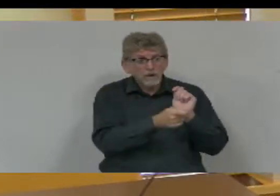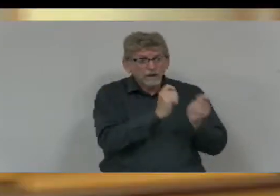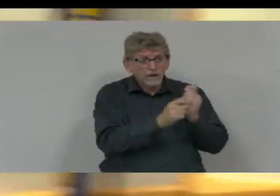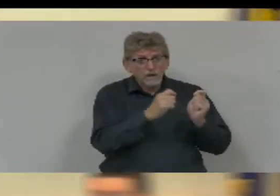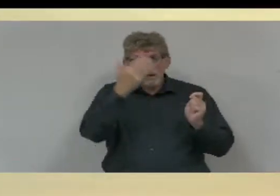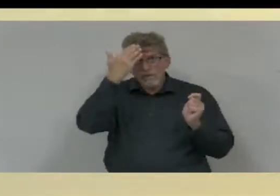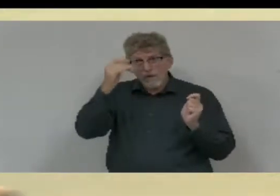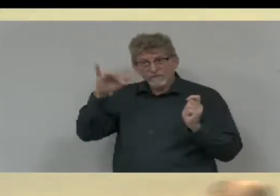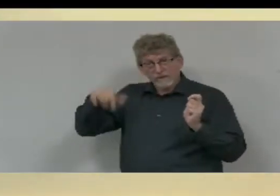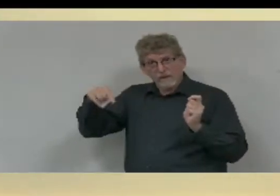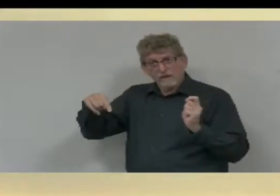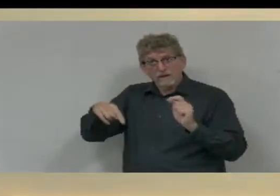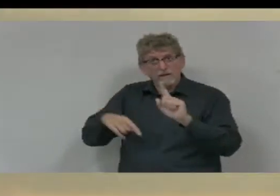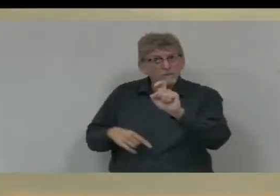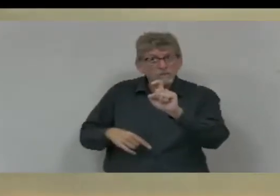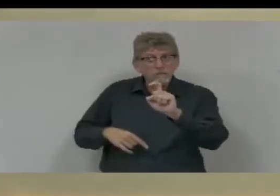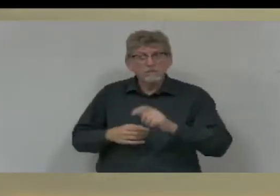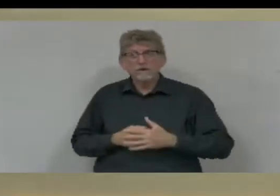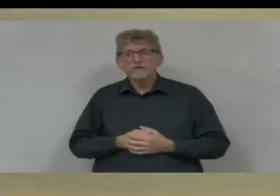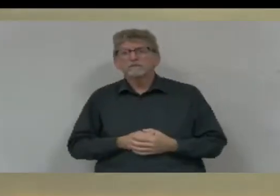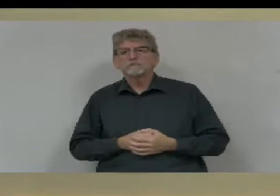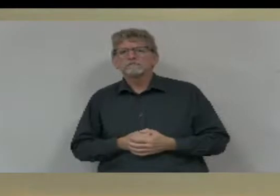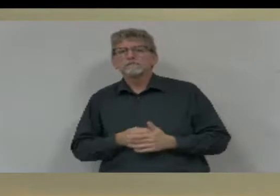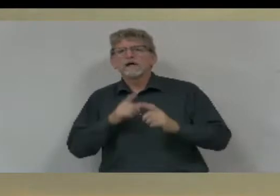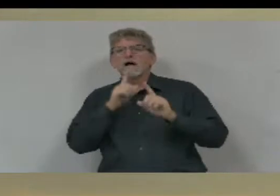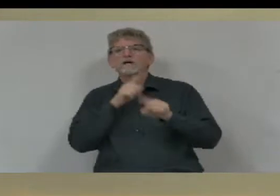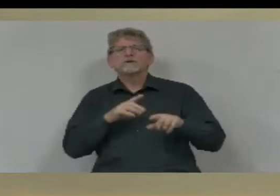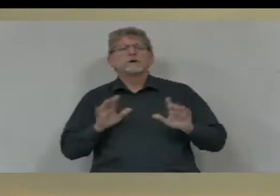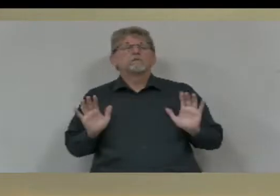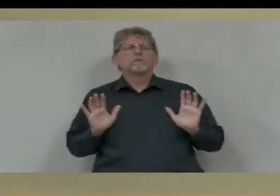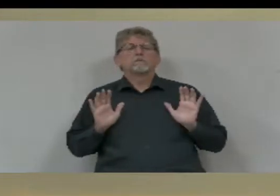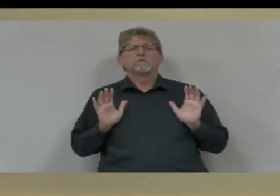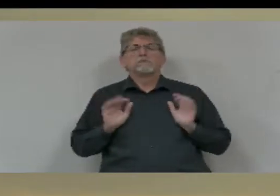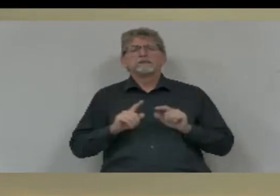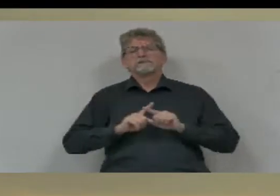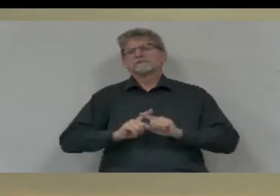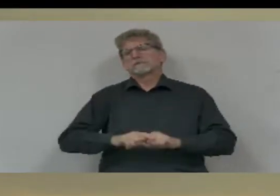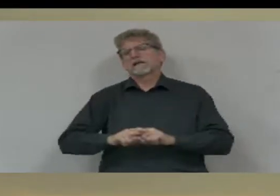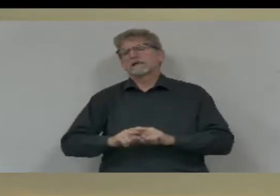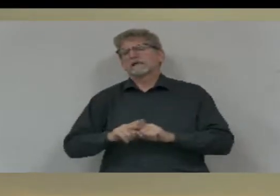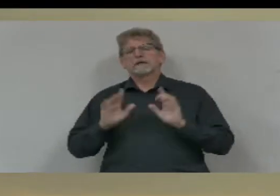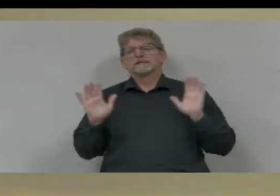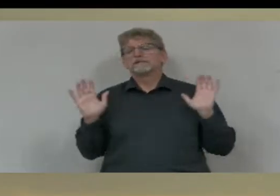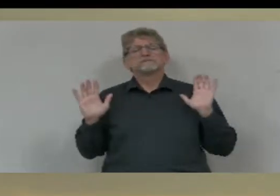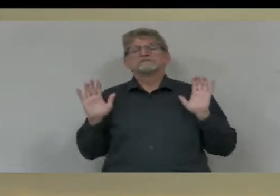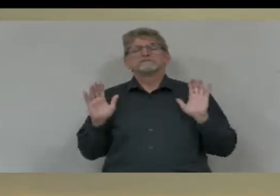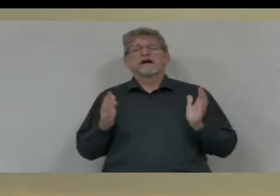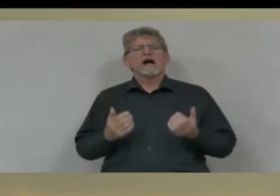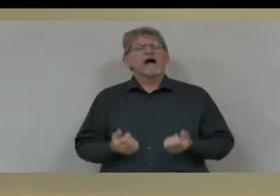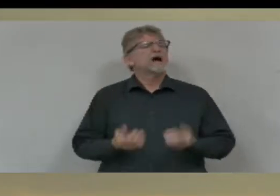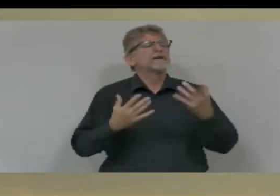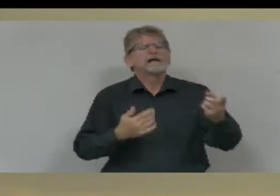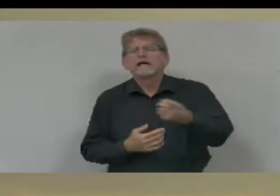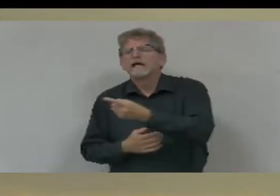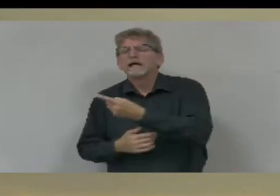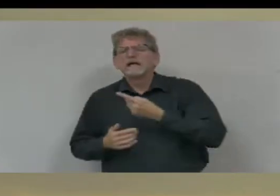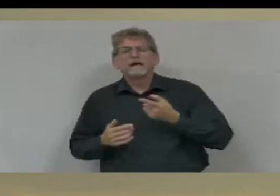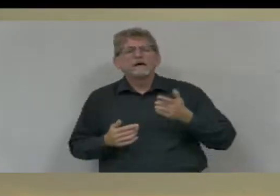It really depends on case numbers and percent